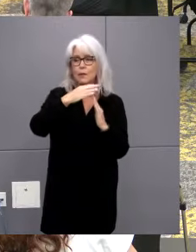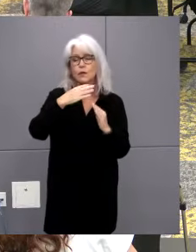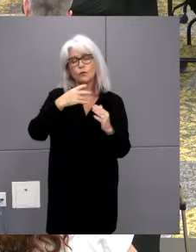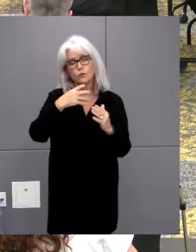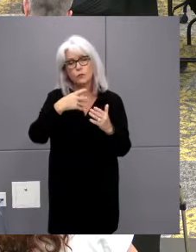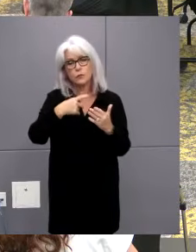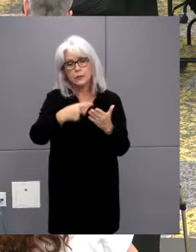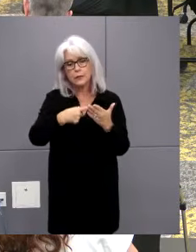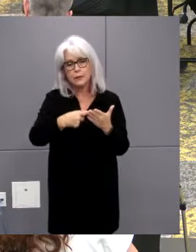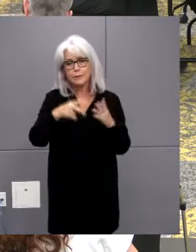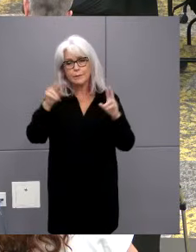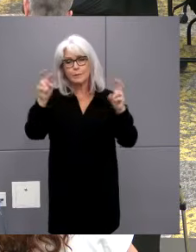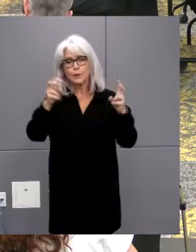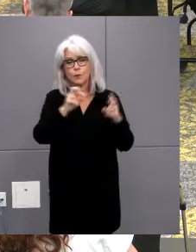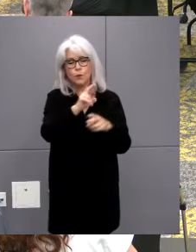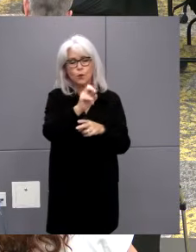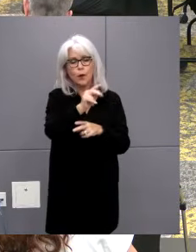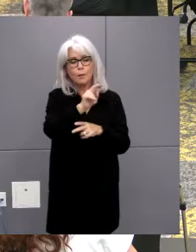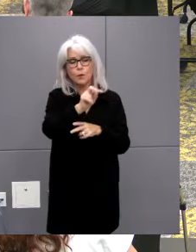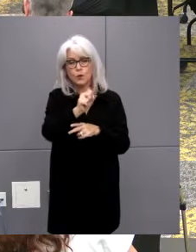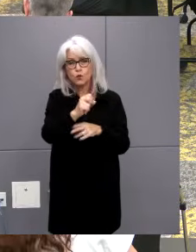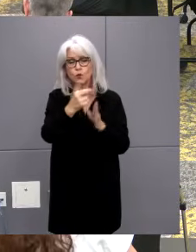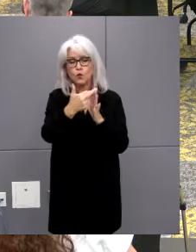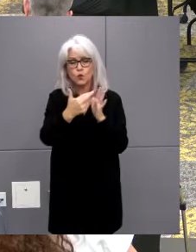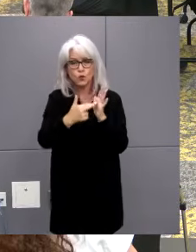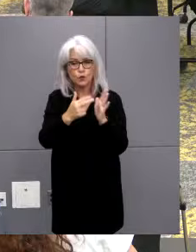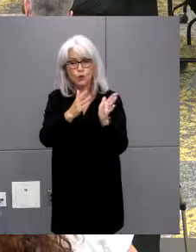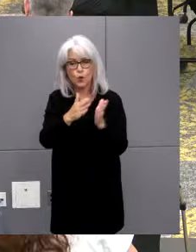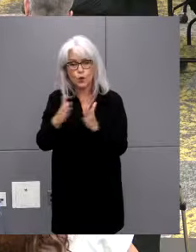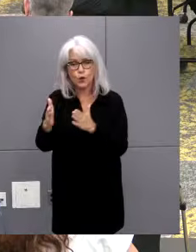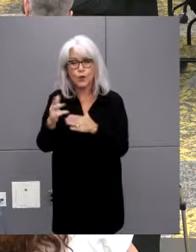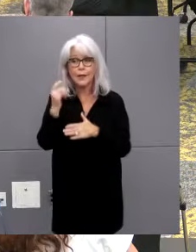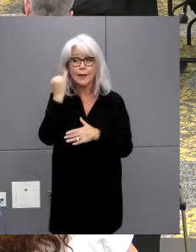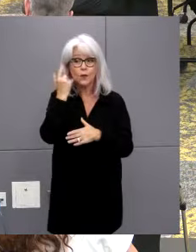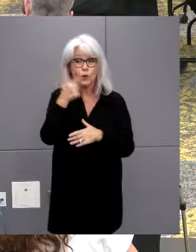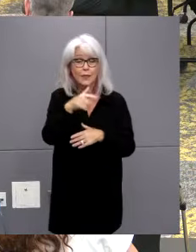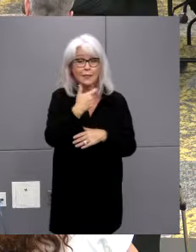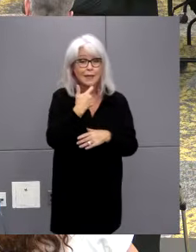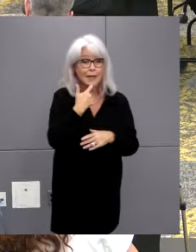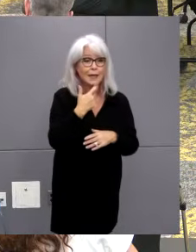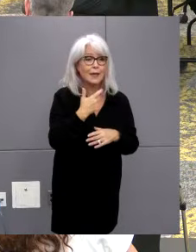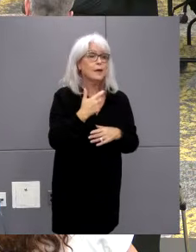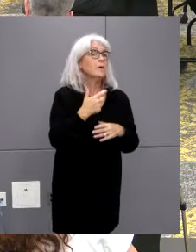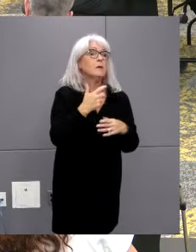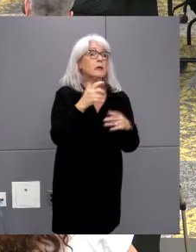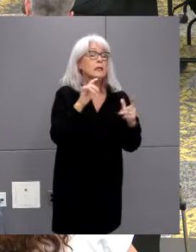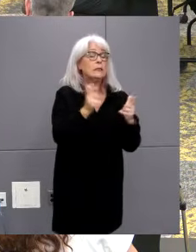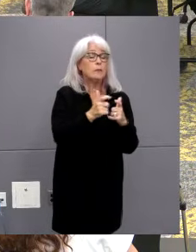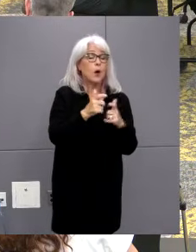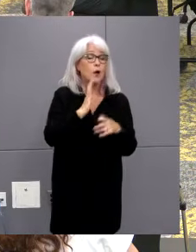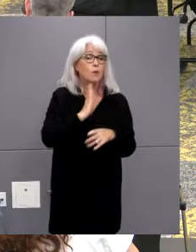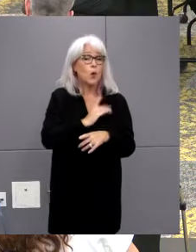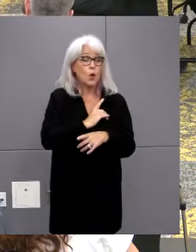Order, but if we said the small board rules include, the small board